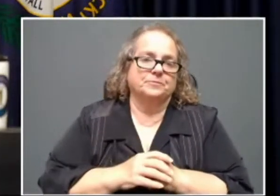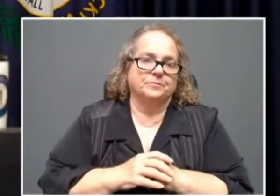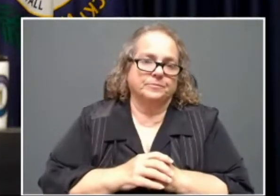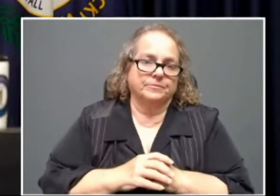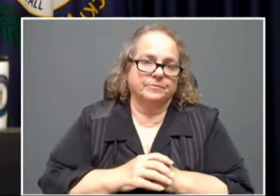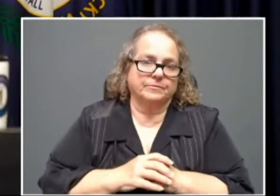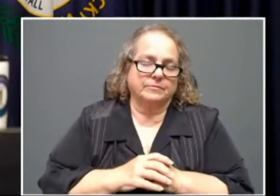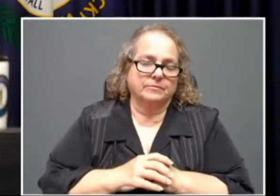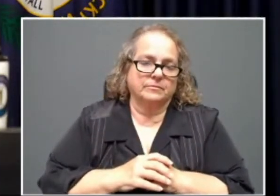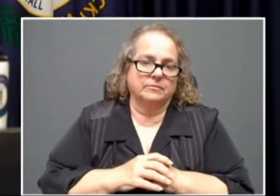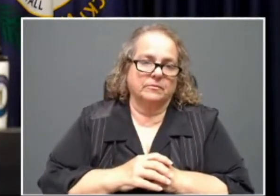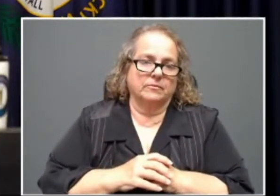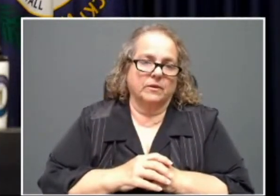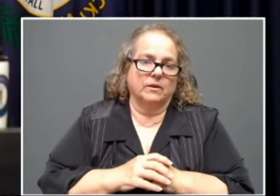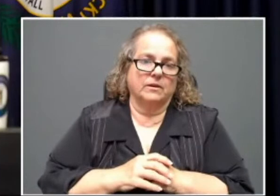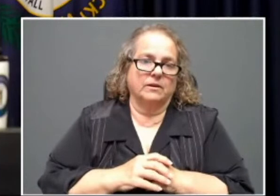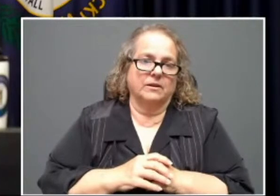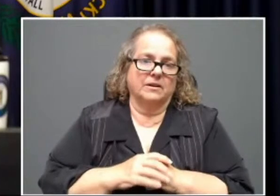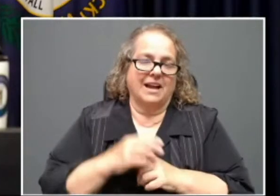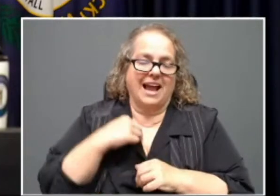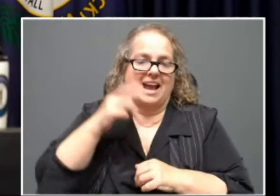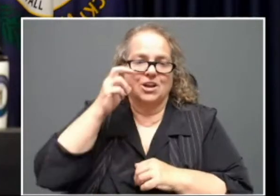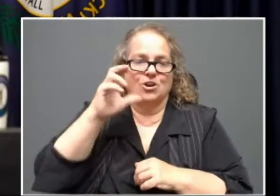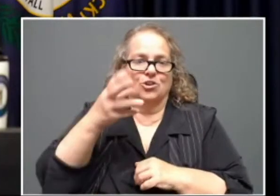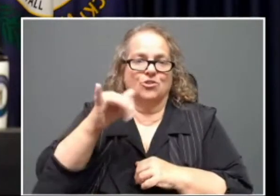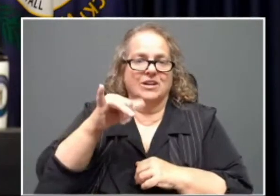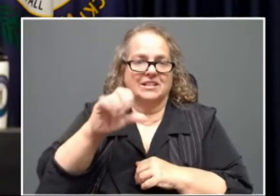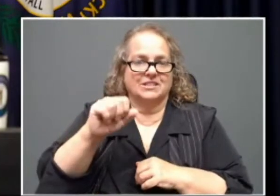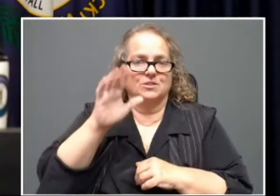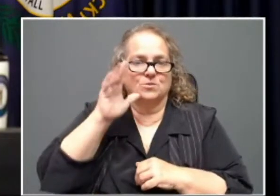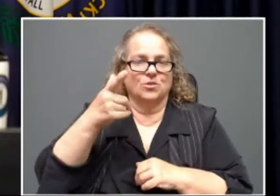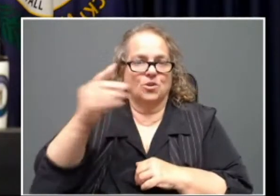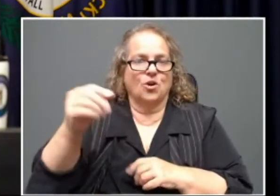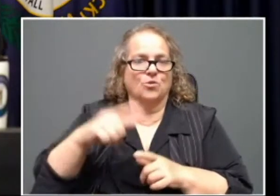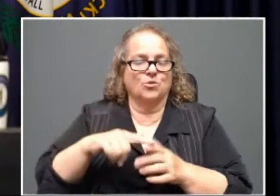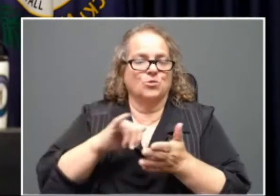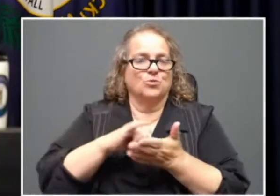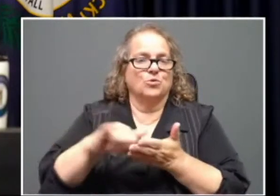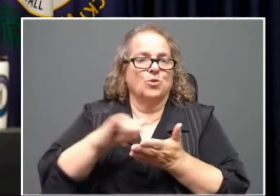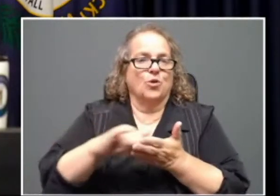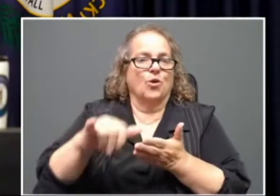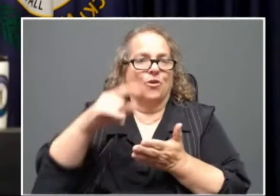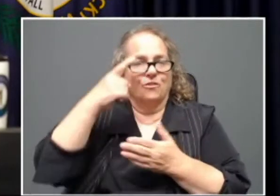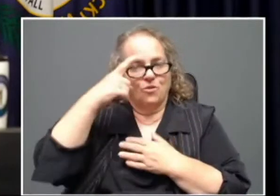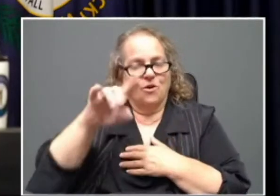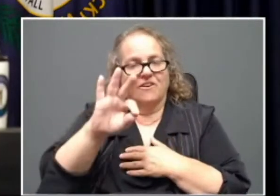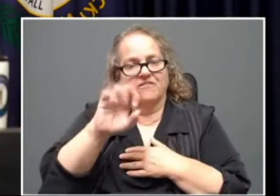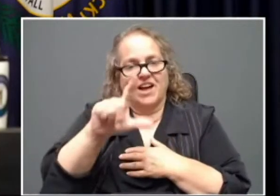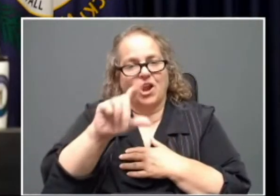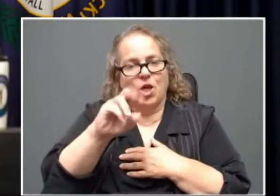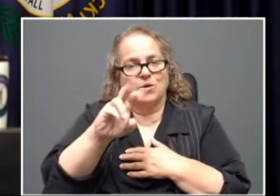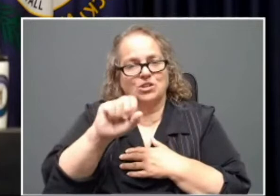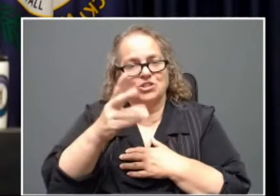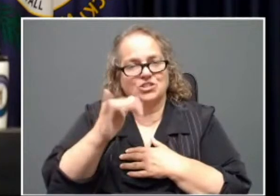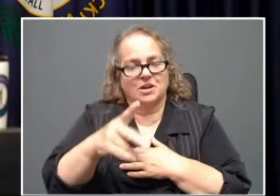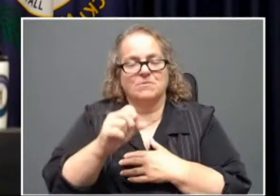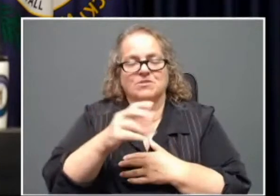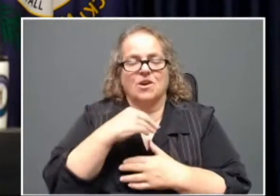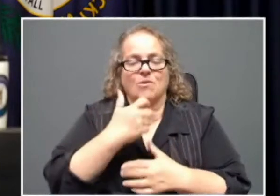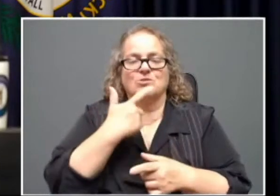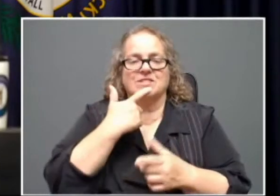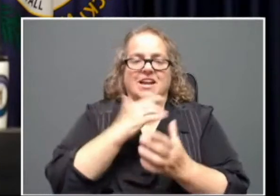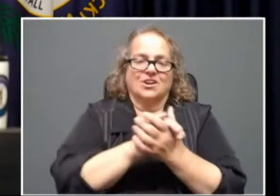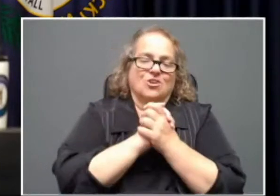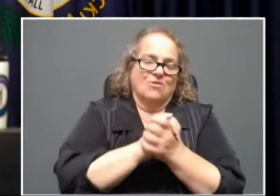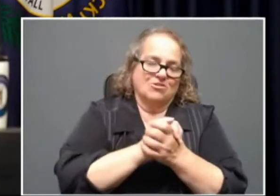is headed to New York for some type of fellowship. So congratulations on that. Yeah,